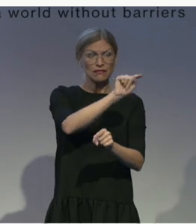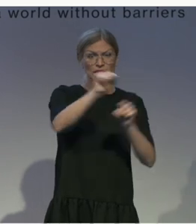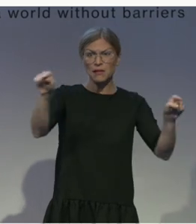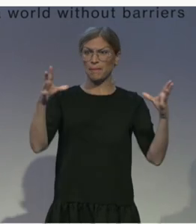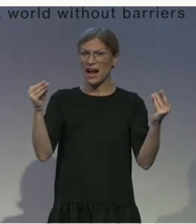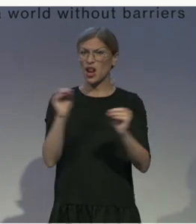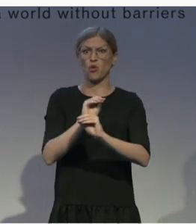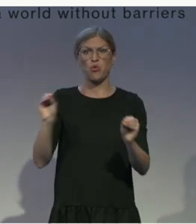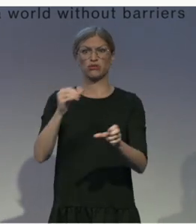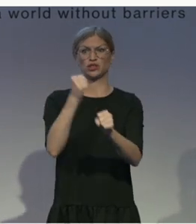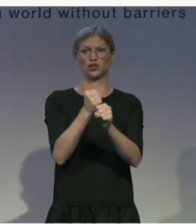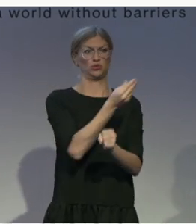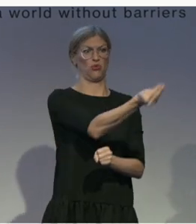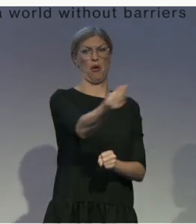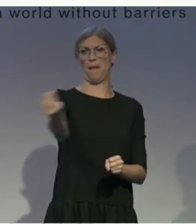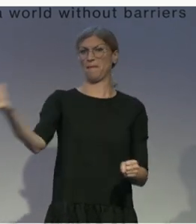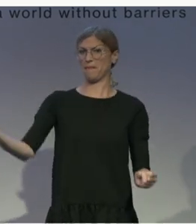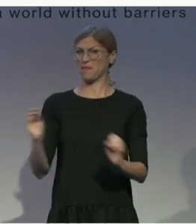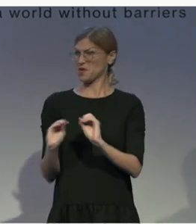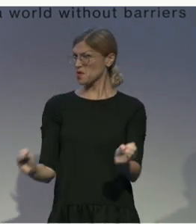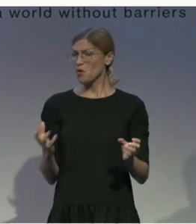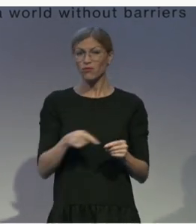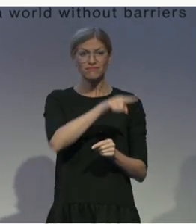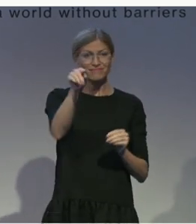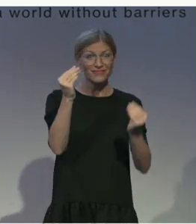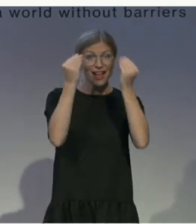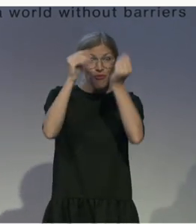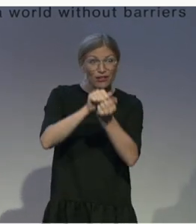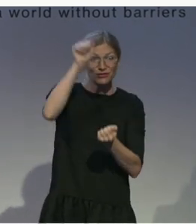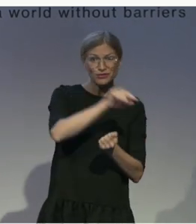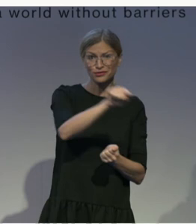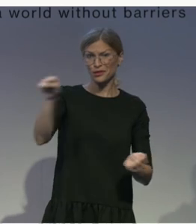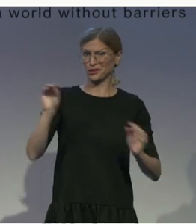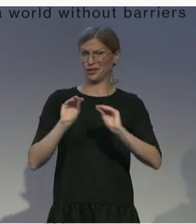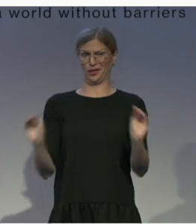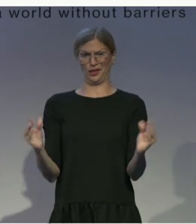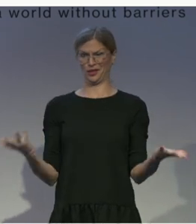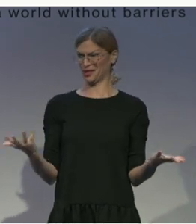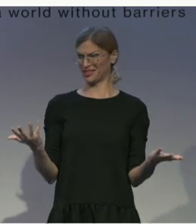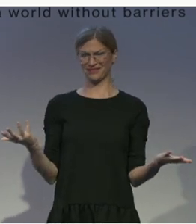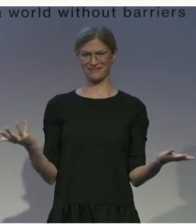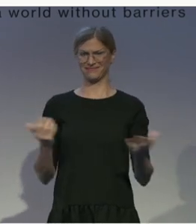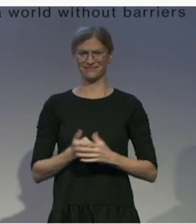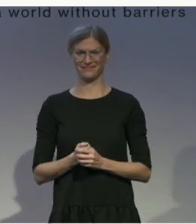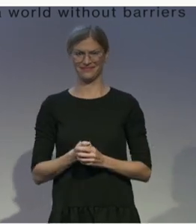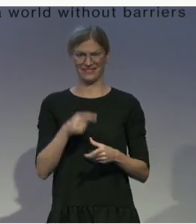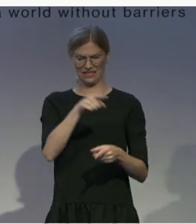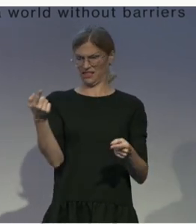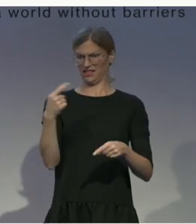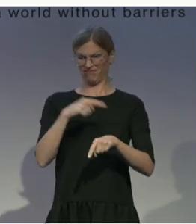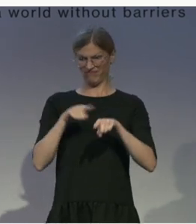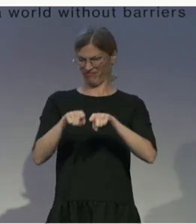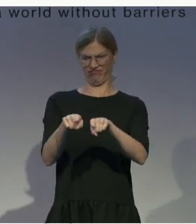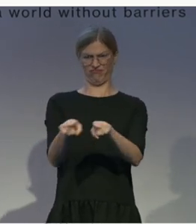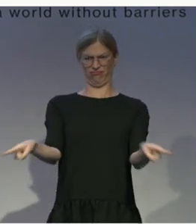qualities. At the same time, how do we level the playing field? If you are required a certain qualification as a